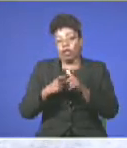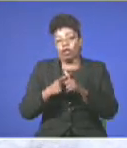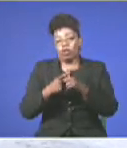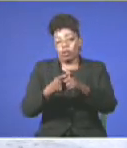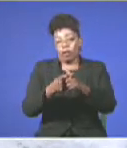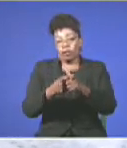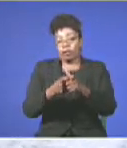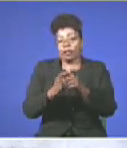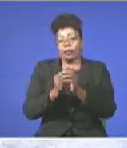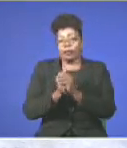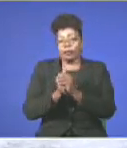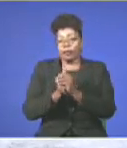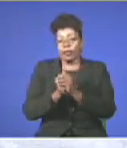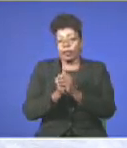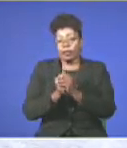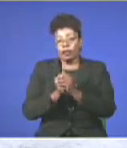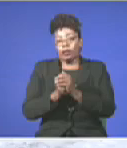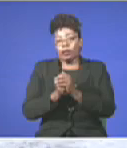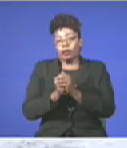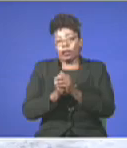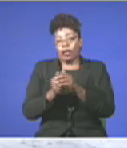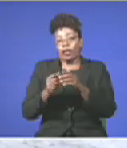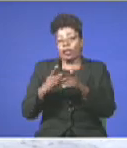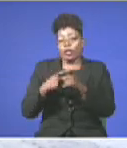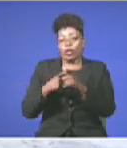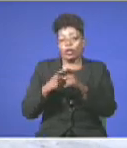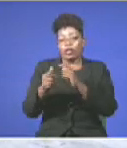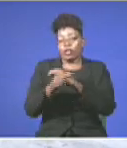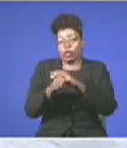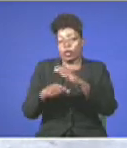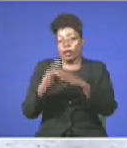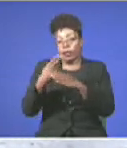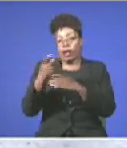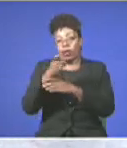the race. And this team is a championship team. We have won